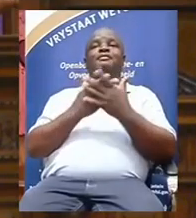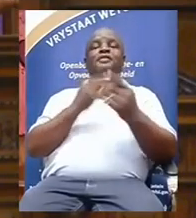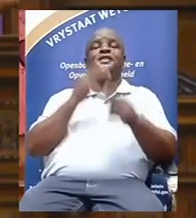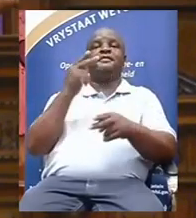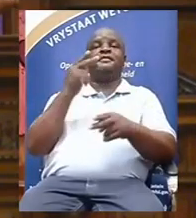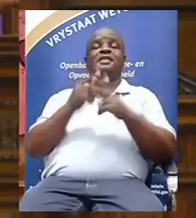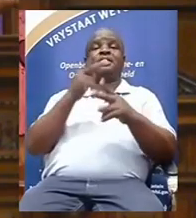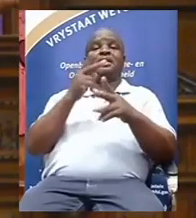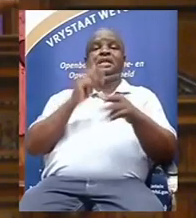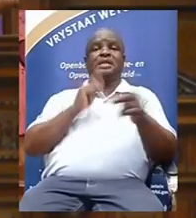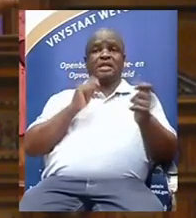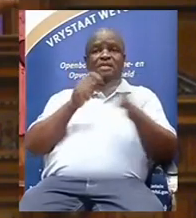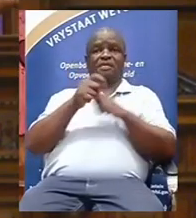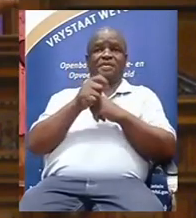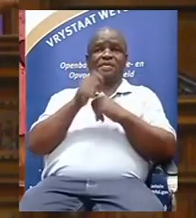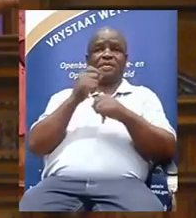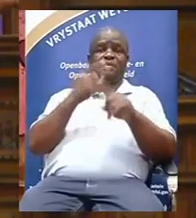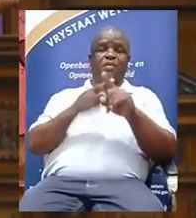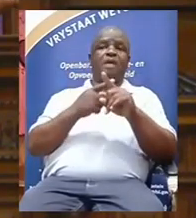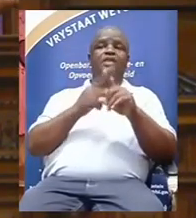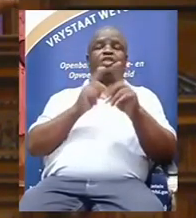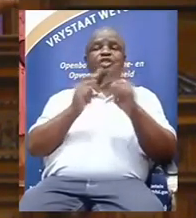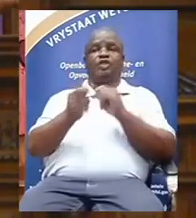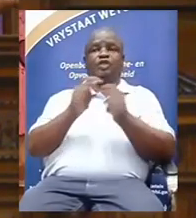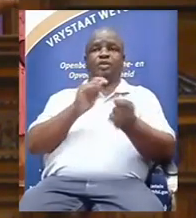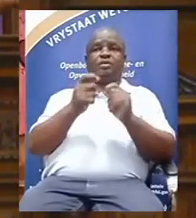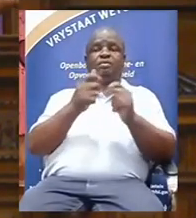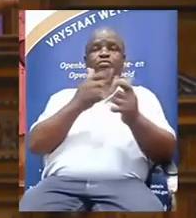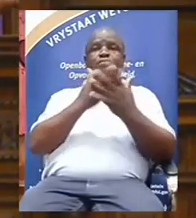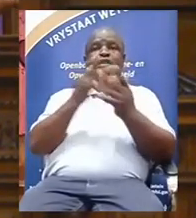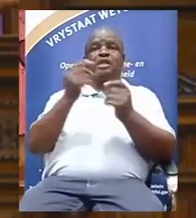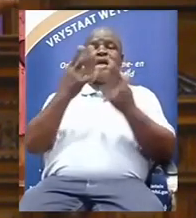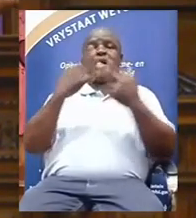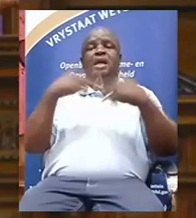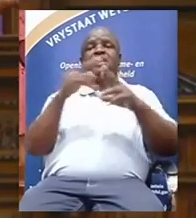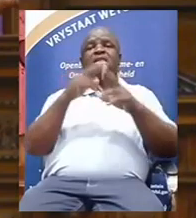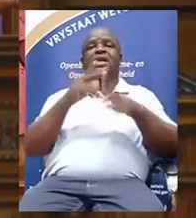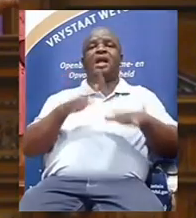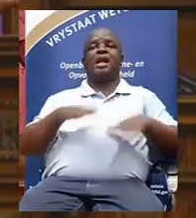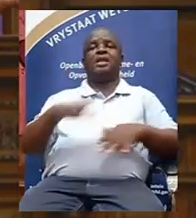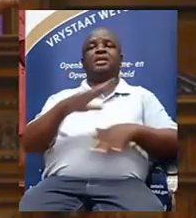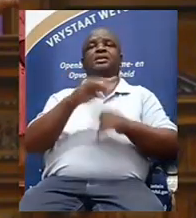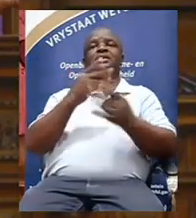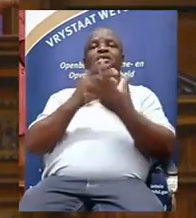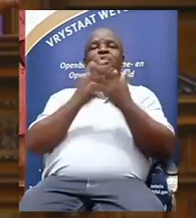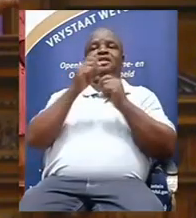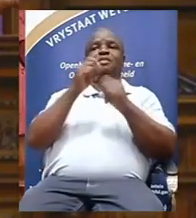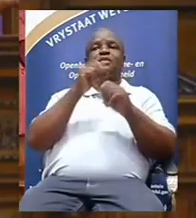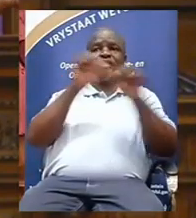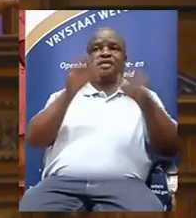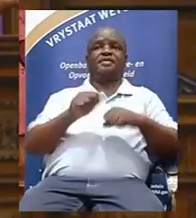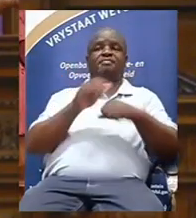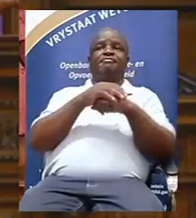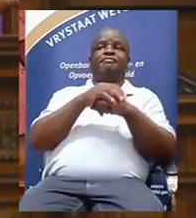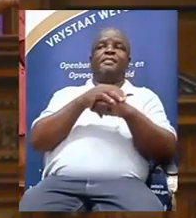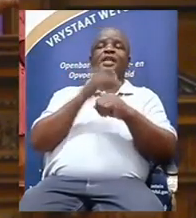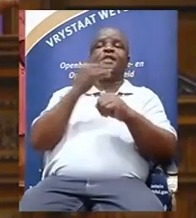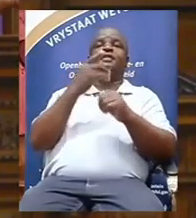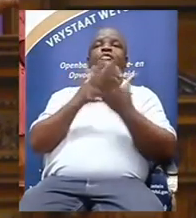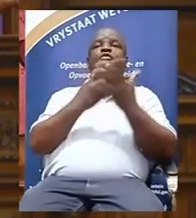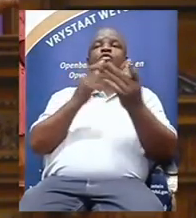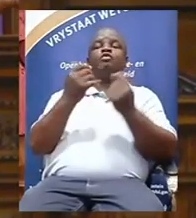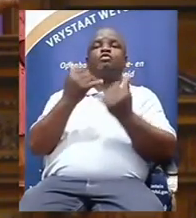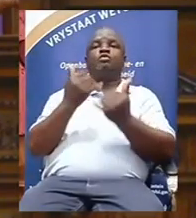and restructuring of the national land transport system of the Republic and to provide for